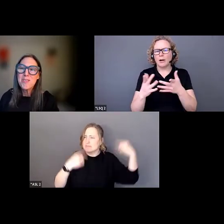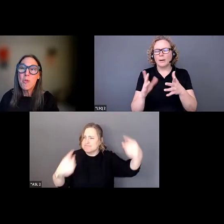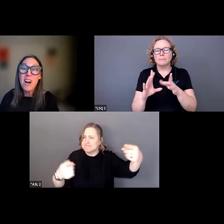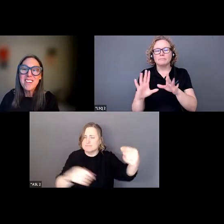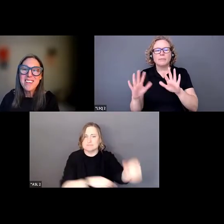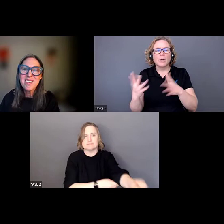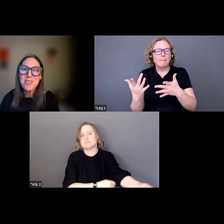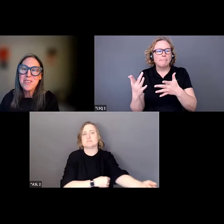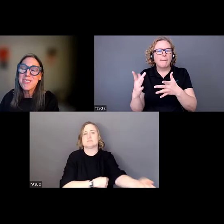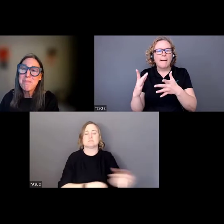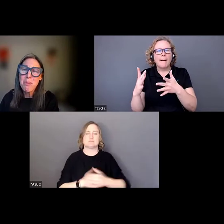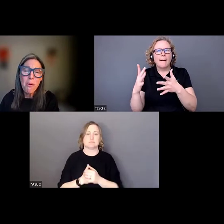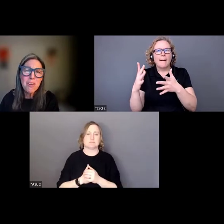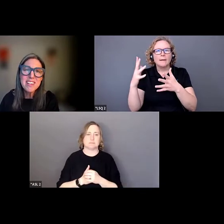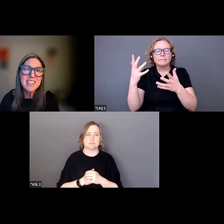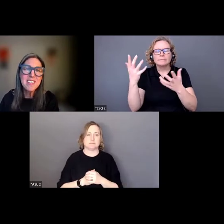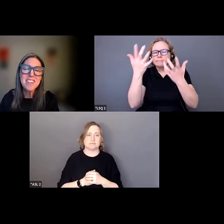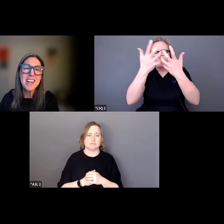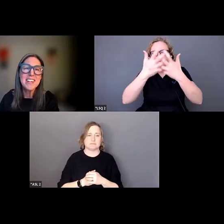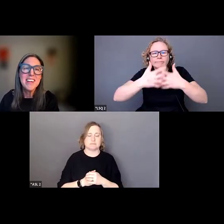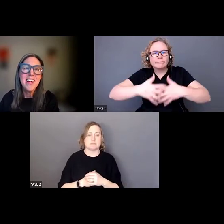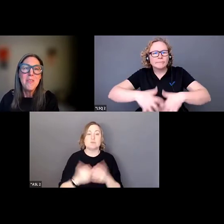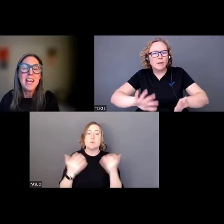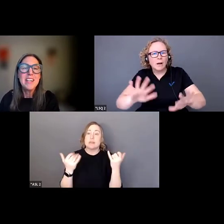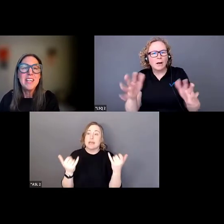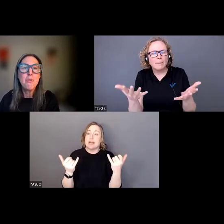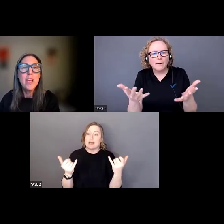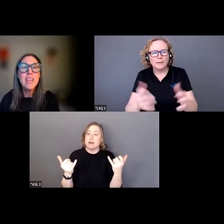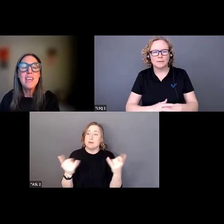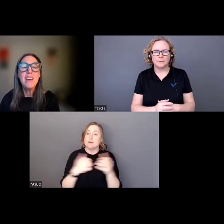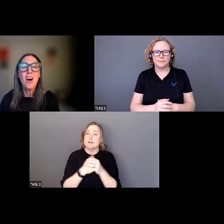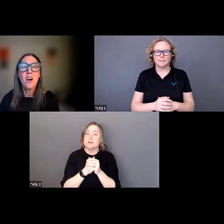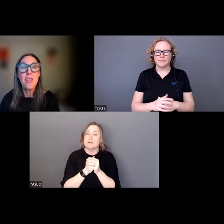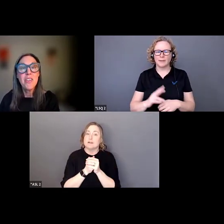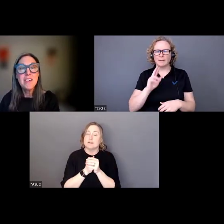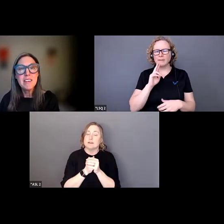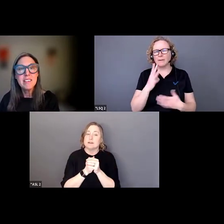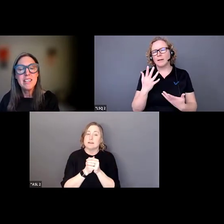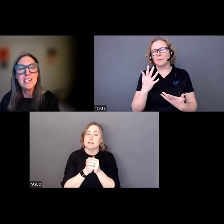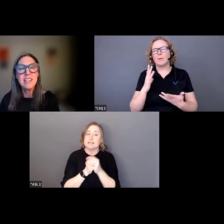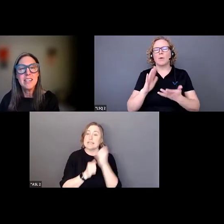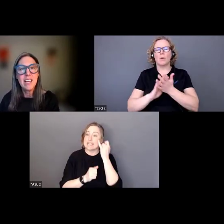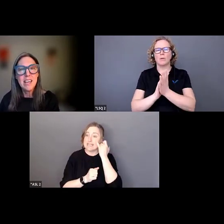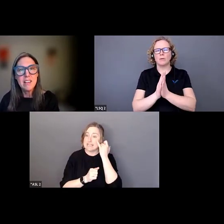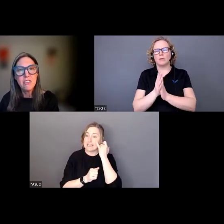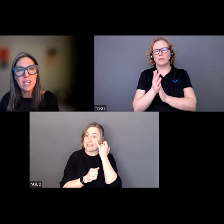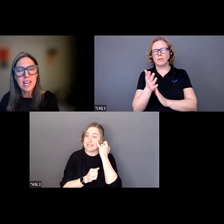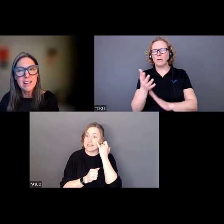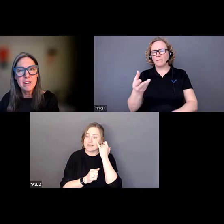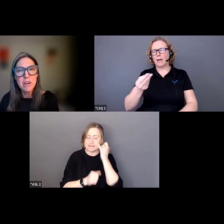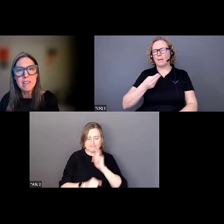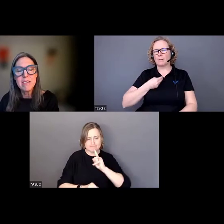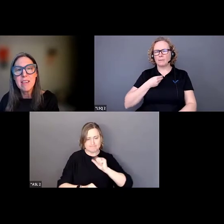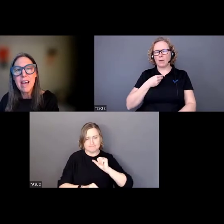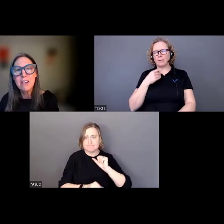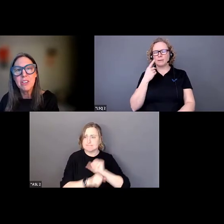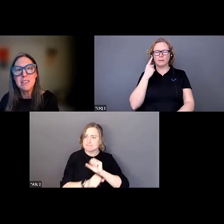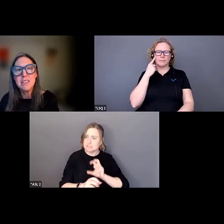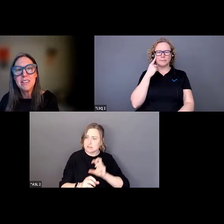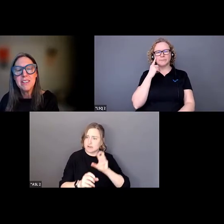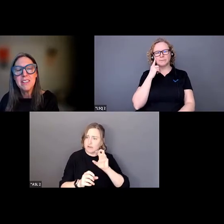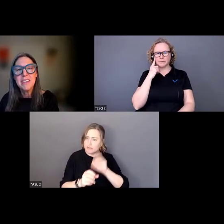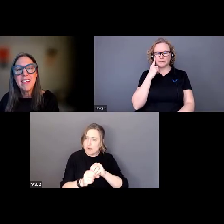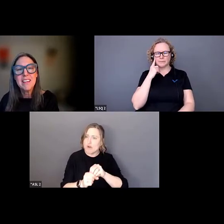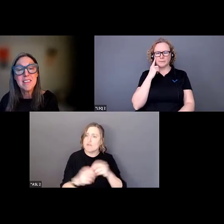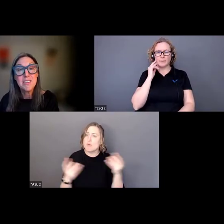And so this walks us to this important insight that if we are authentically engaged in anti-racist